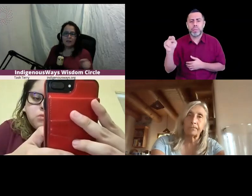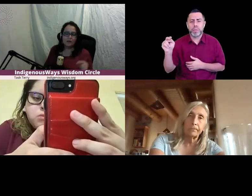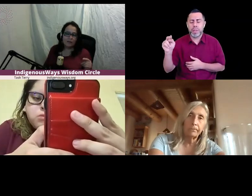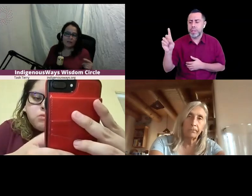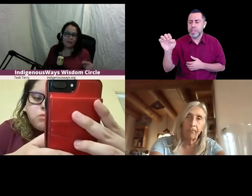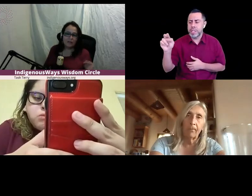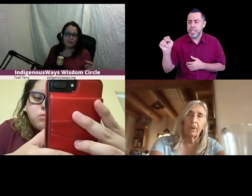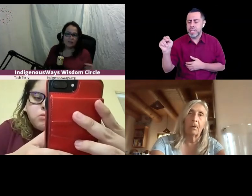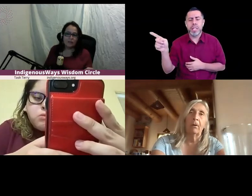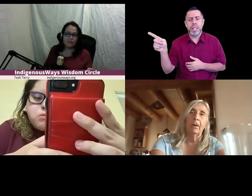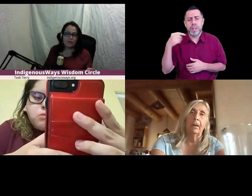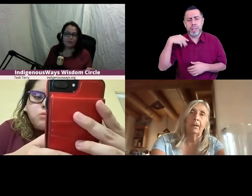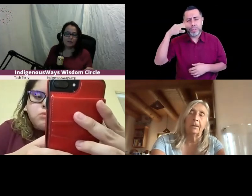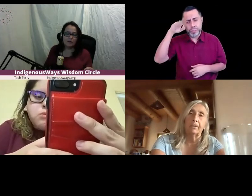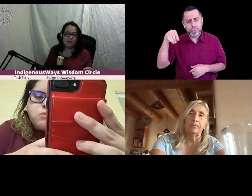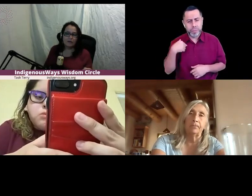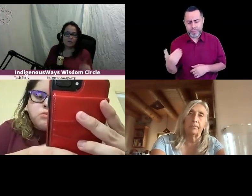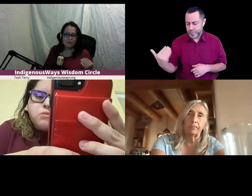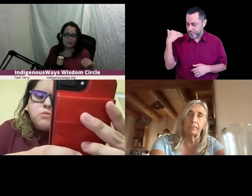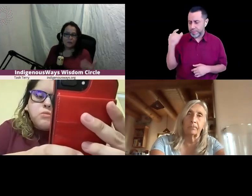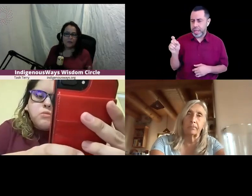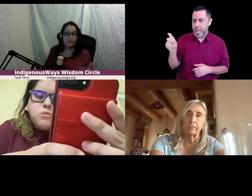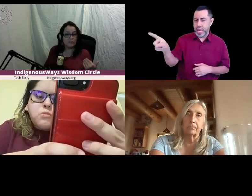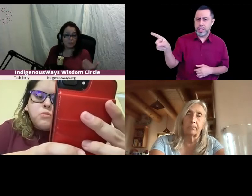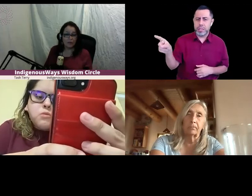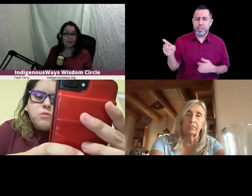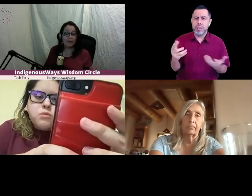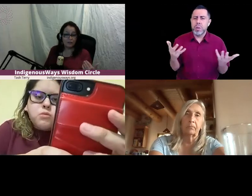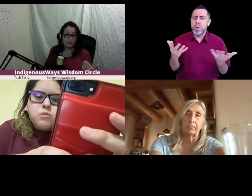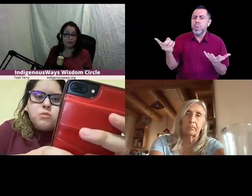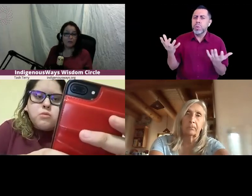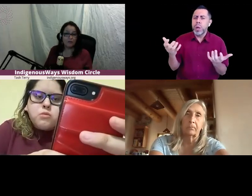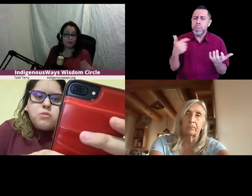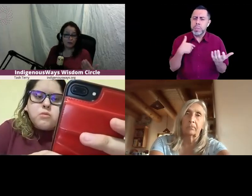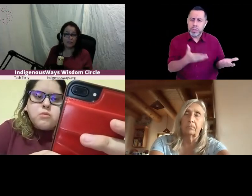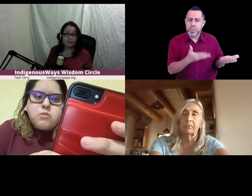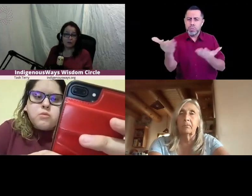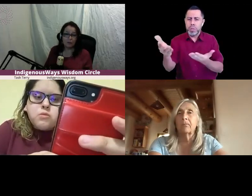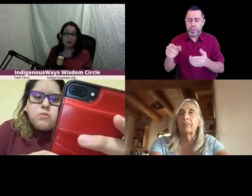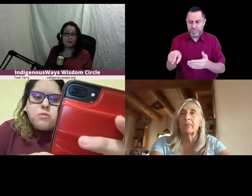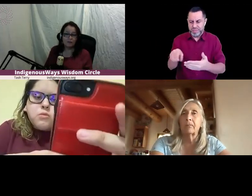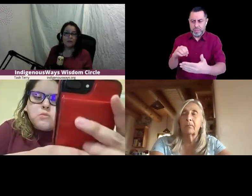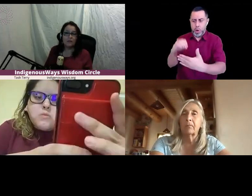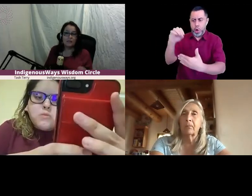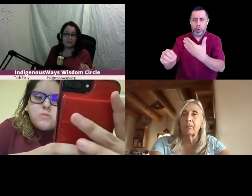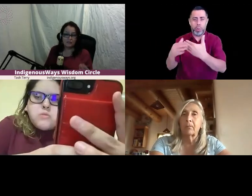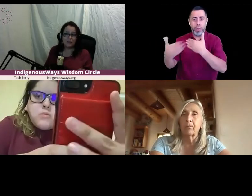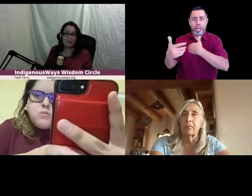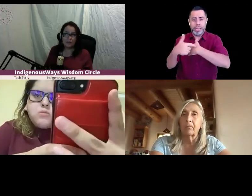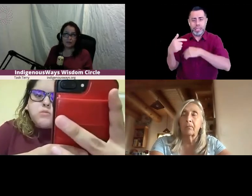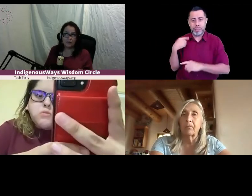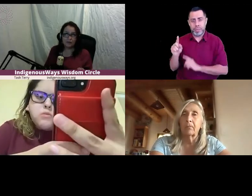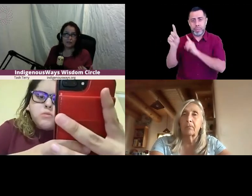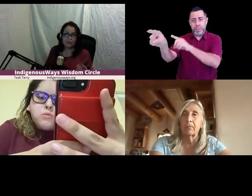I know that I asked you the other night on the phone what you wanted us to bring in October for our next drop-off at the